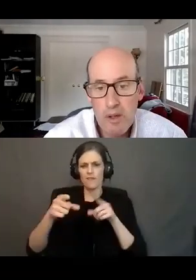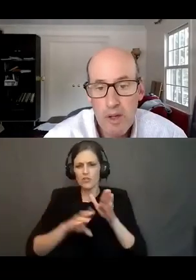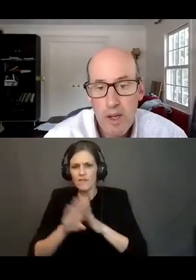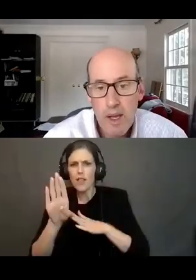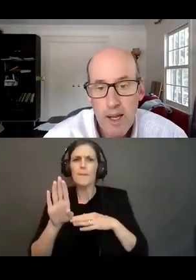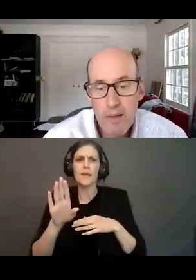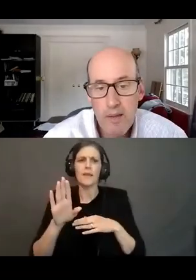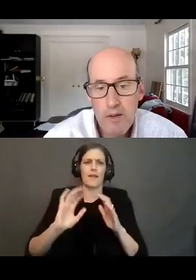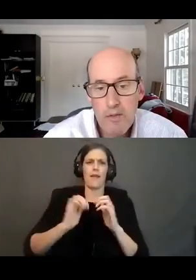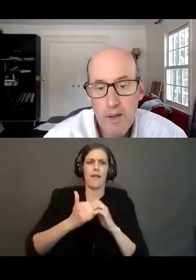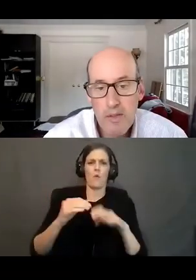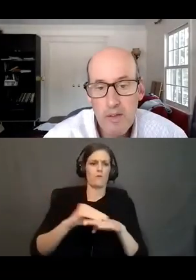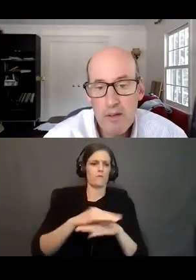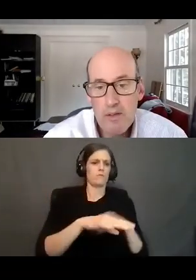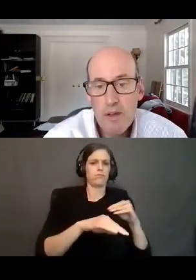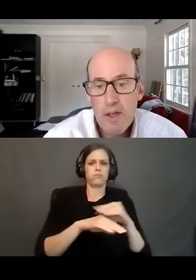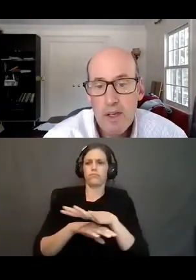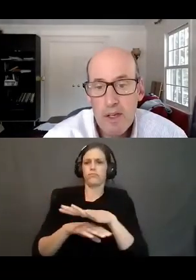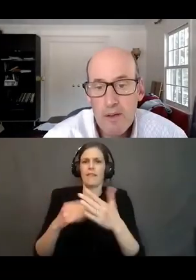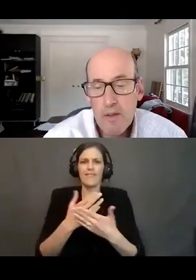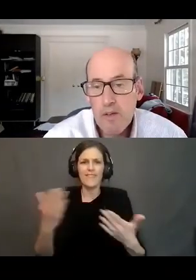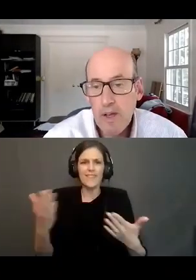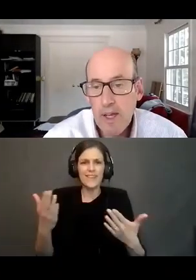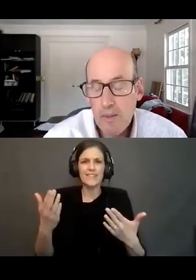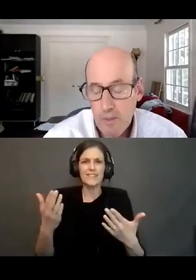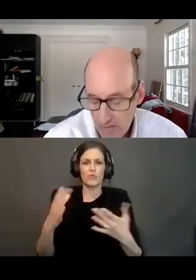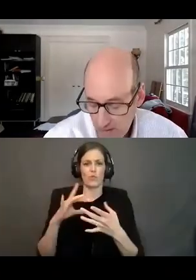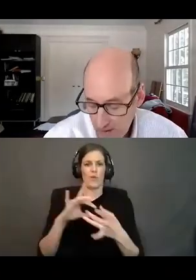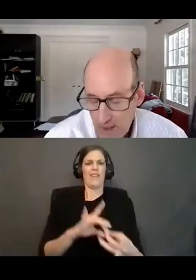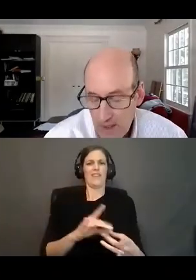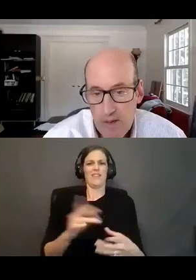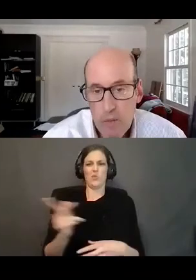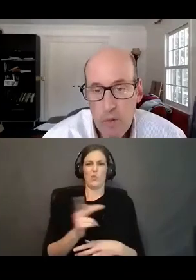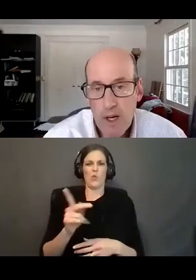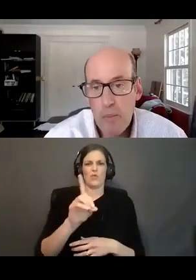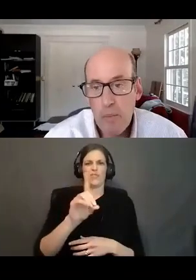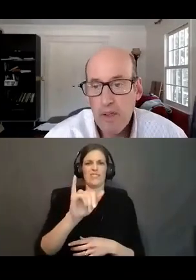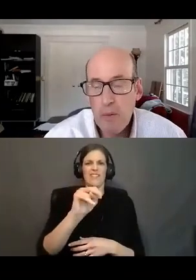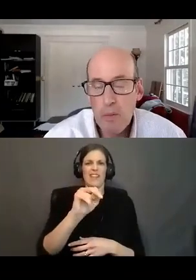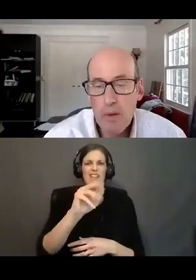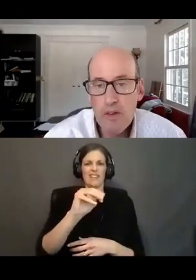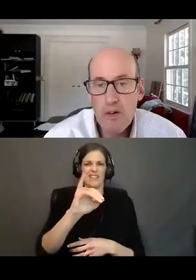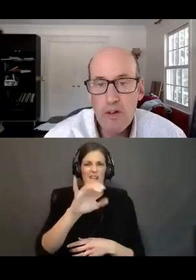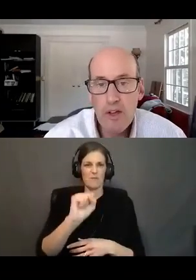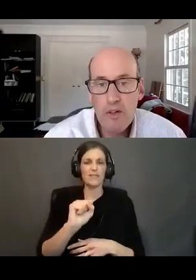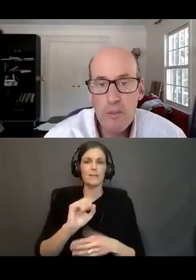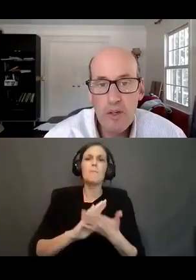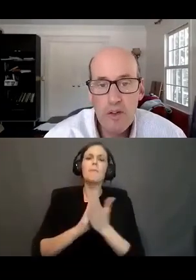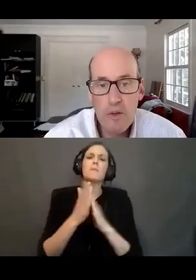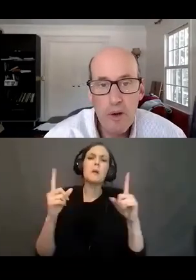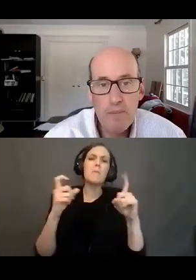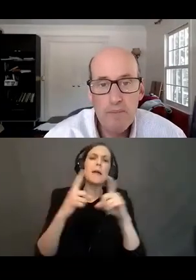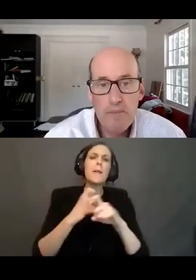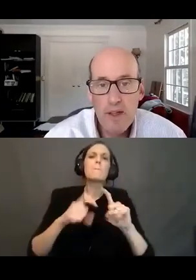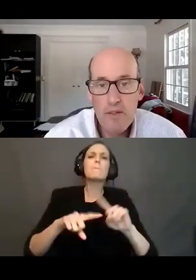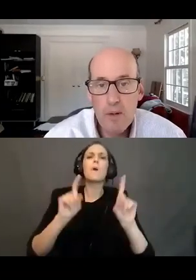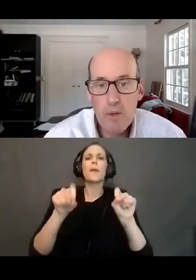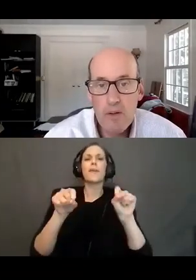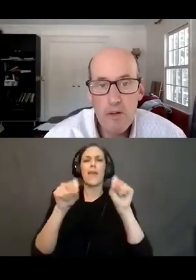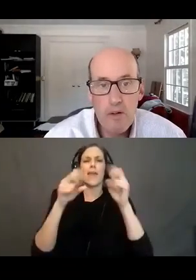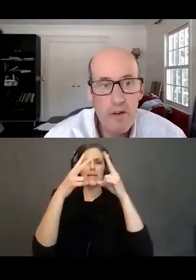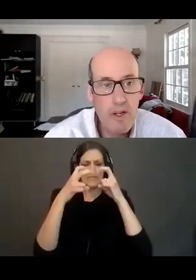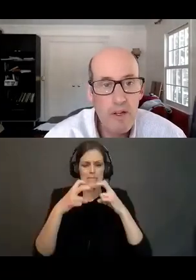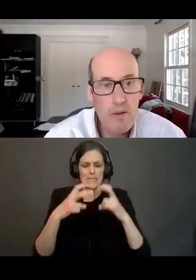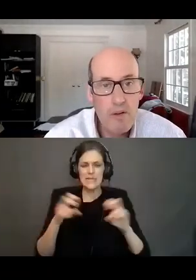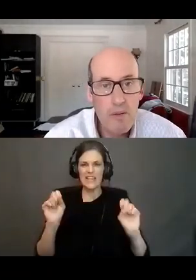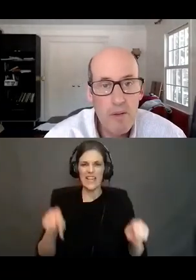development and how they could affect things, given those dynamics, it gets a little more complicated, but we can start to take some pieces apart. That's what I'm going